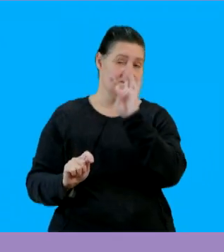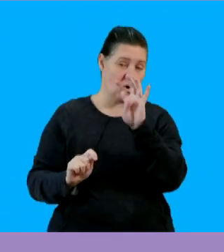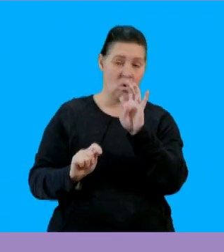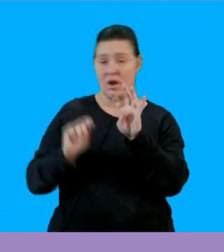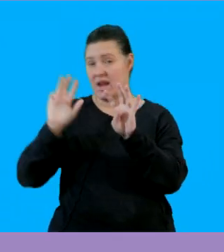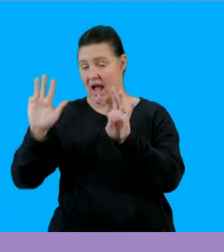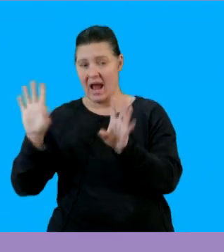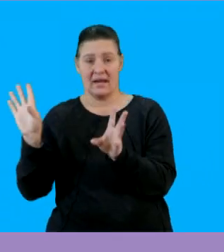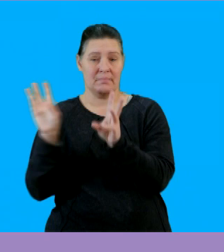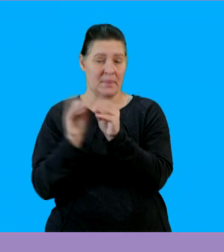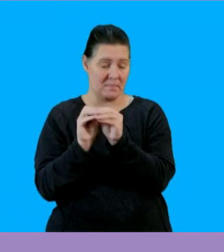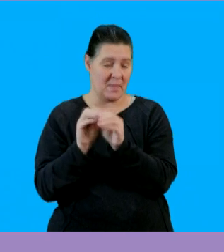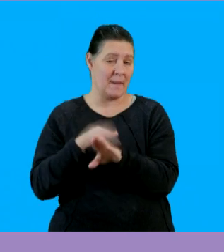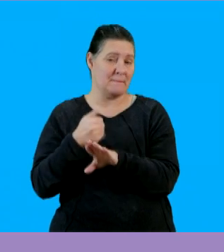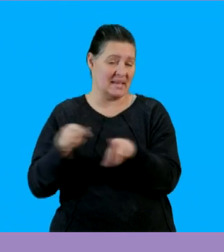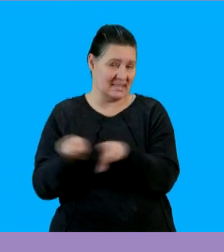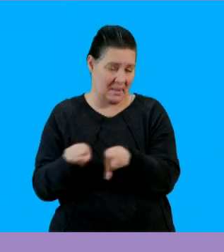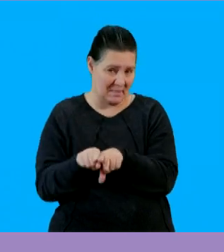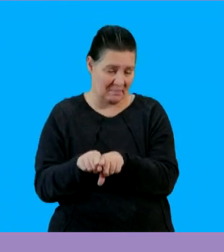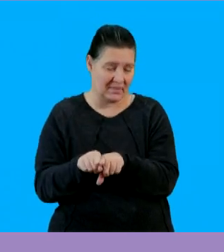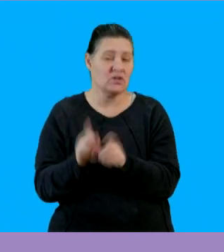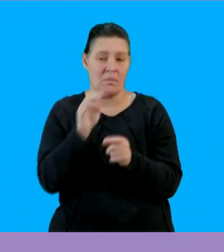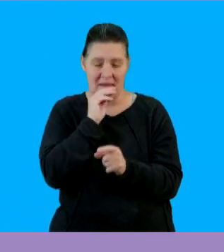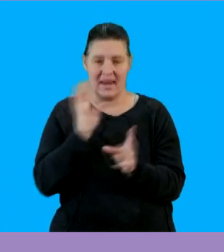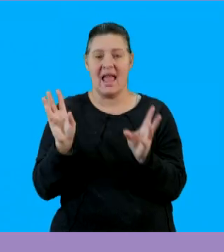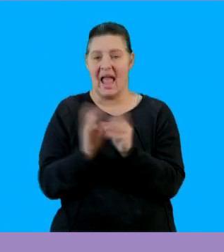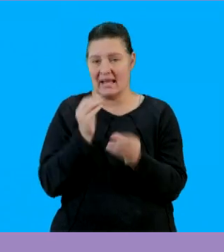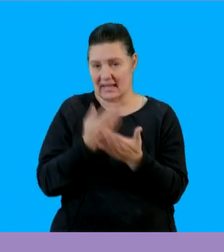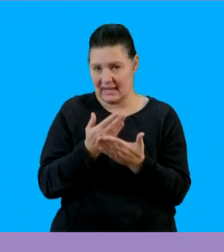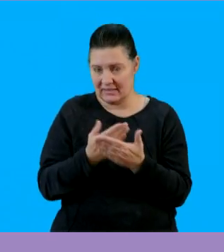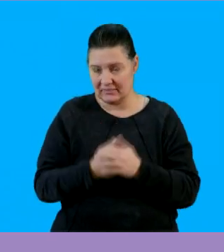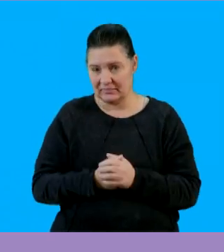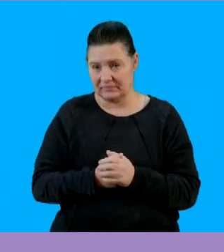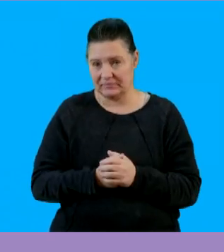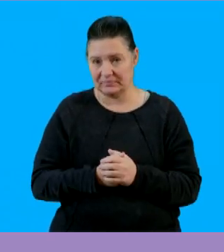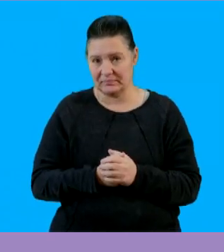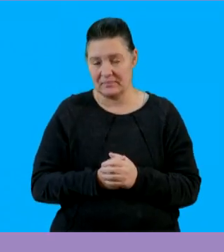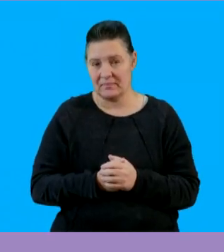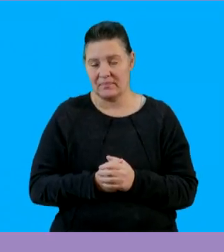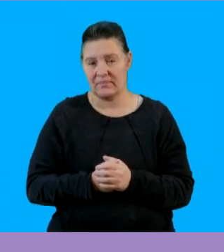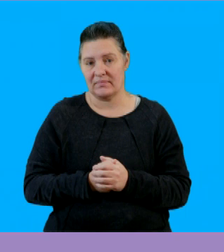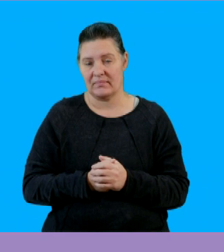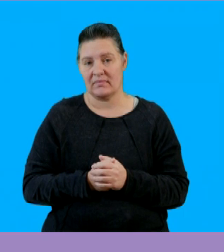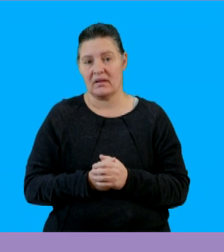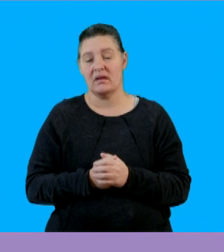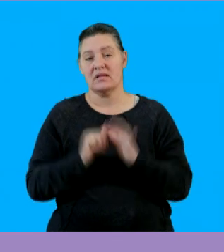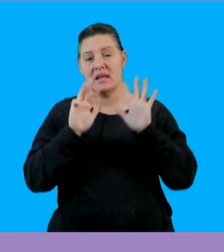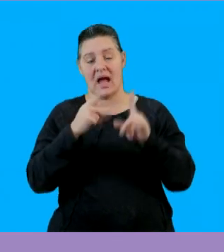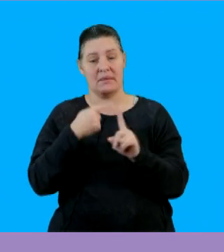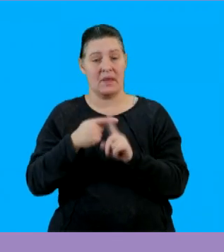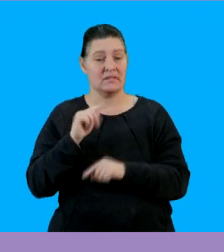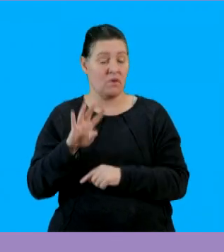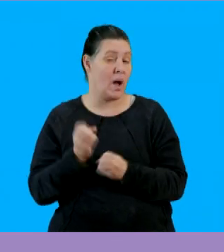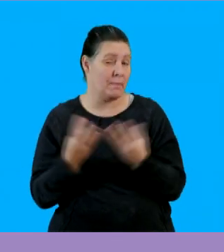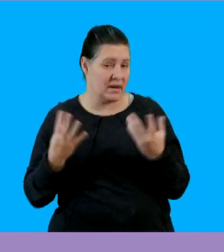t exponent 4 and the t exponent 9 have the same base, so because we are multiplying, we are going to add those